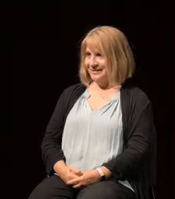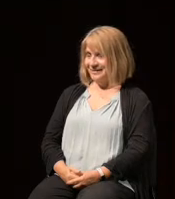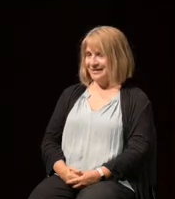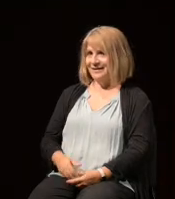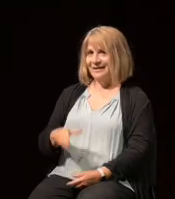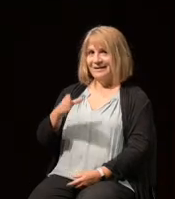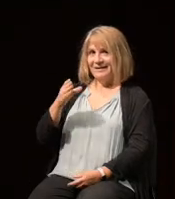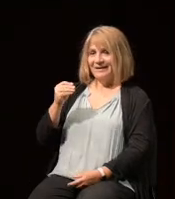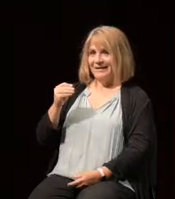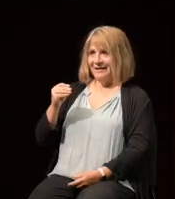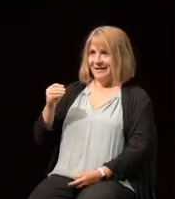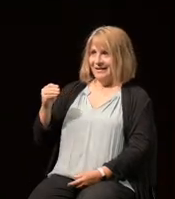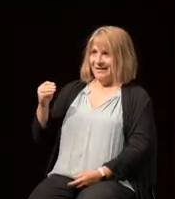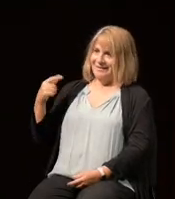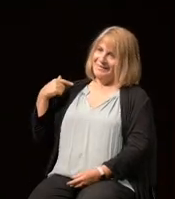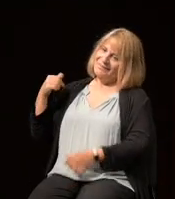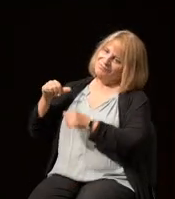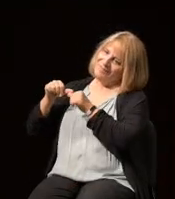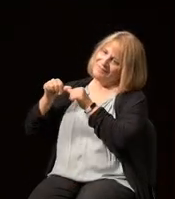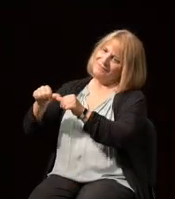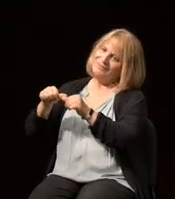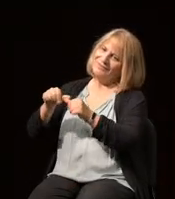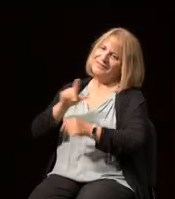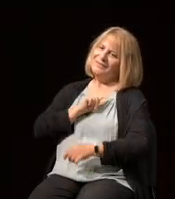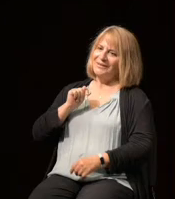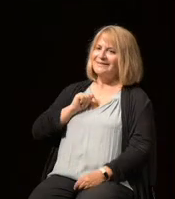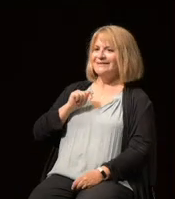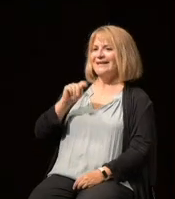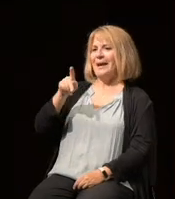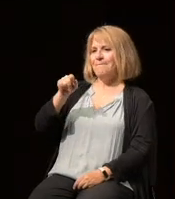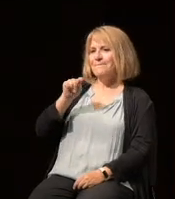And our long-serving trustee, Mr. Pat Mullen.